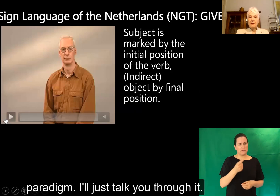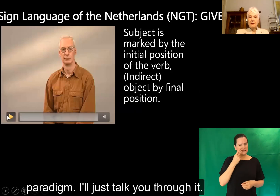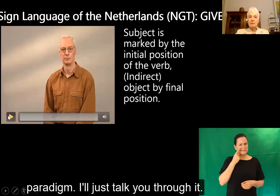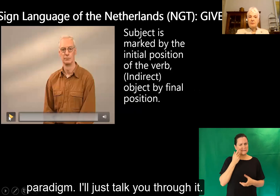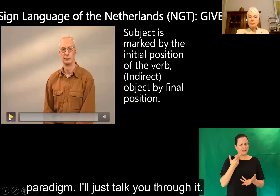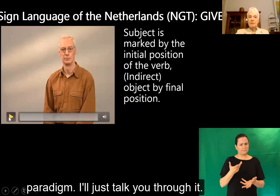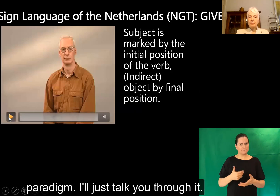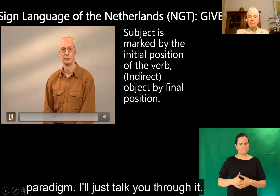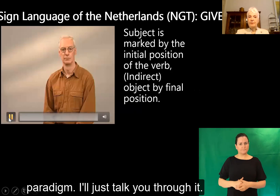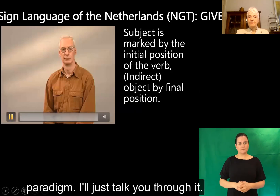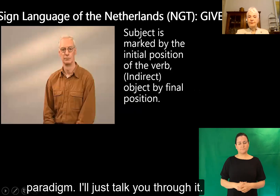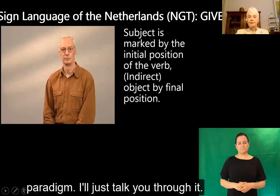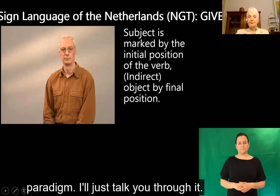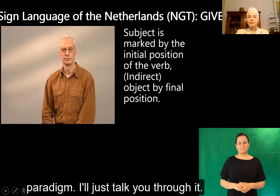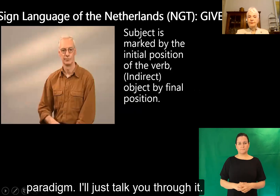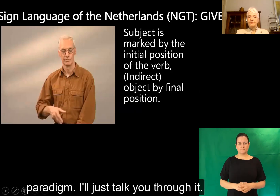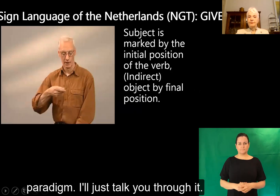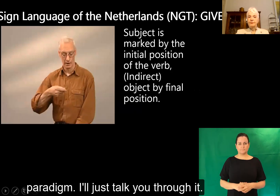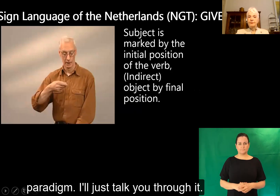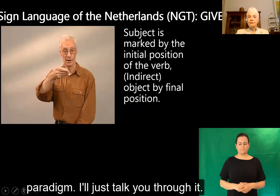the paradigm.